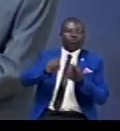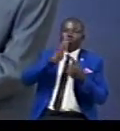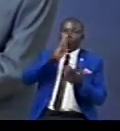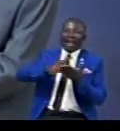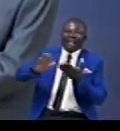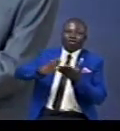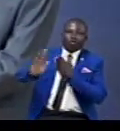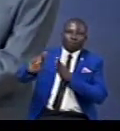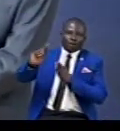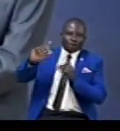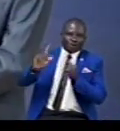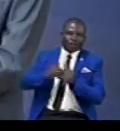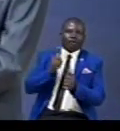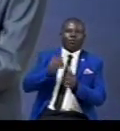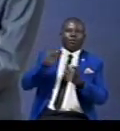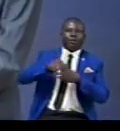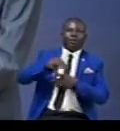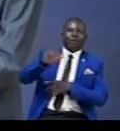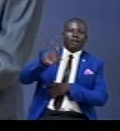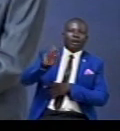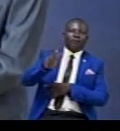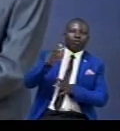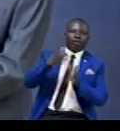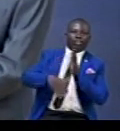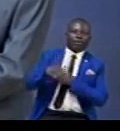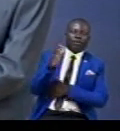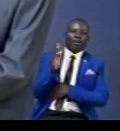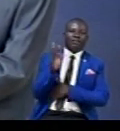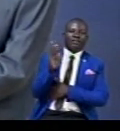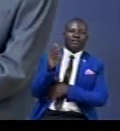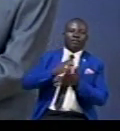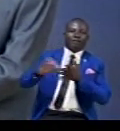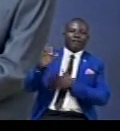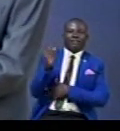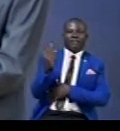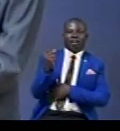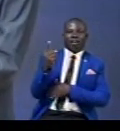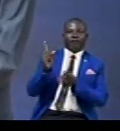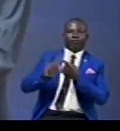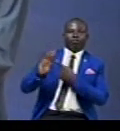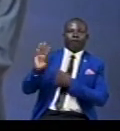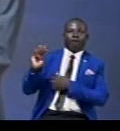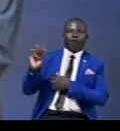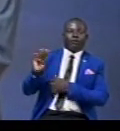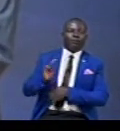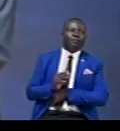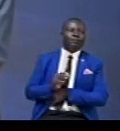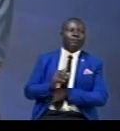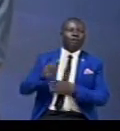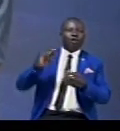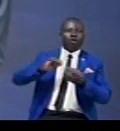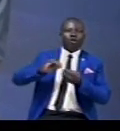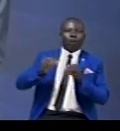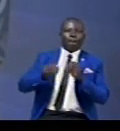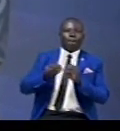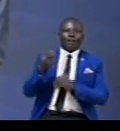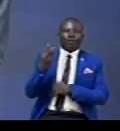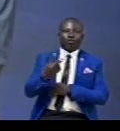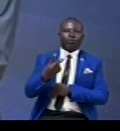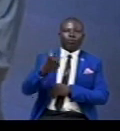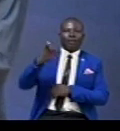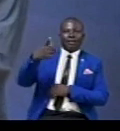Leviticus chapter 16 verses 11 to 14. number two the